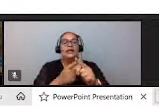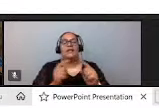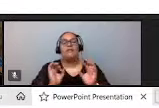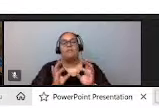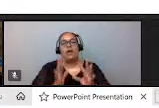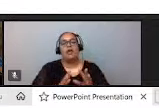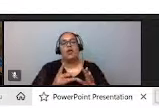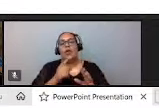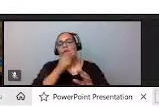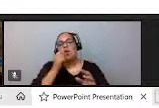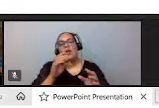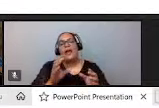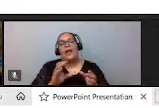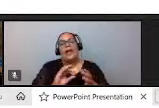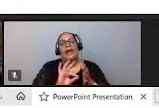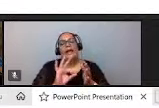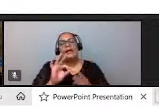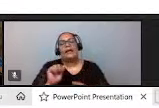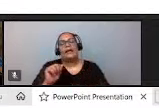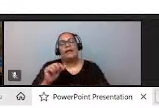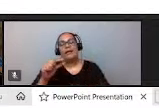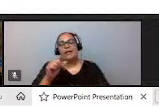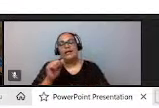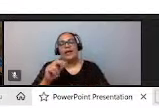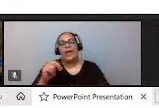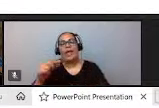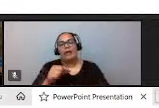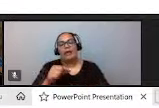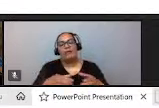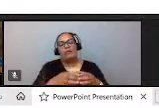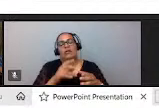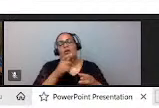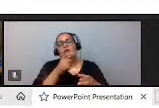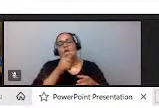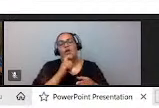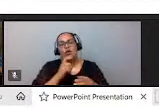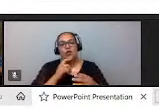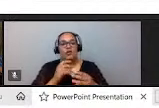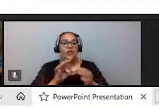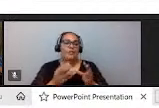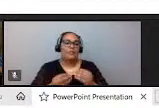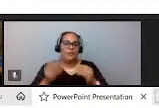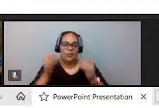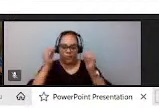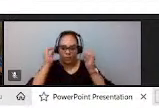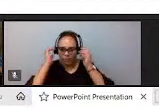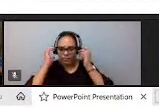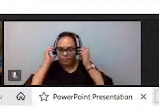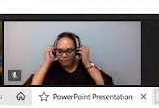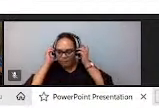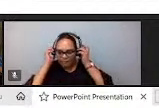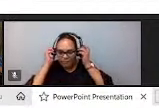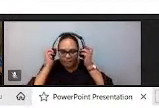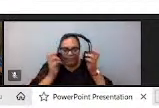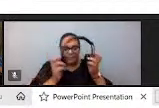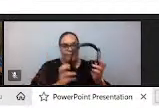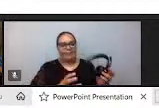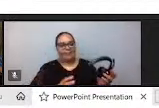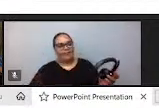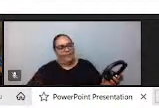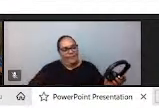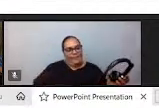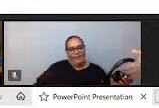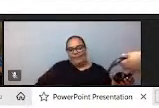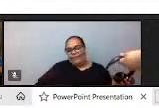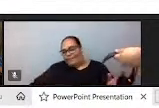when the word gang is being used and I think while it's an appropriate term for us within an operational environment um we will look at how we can